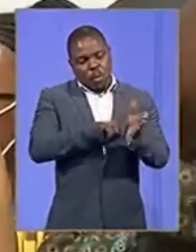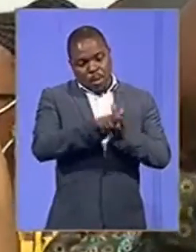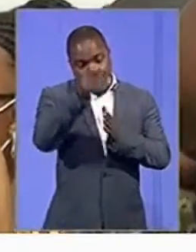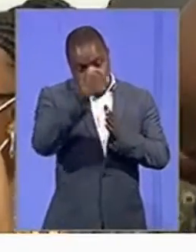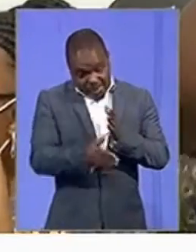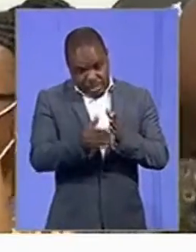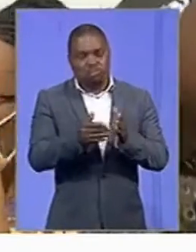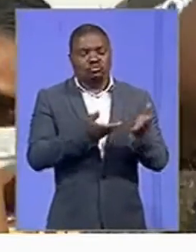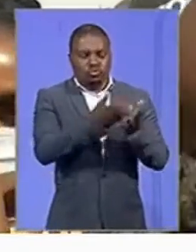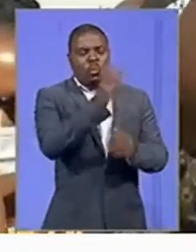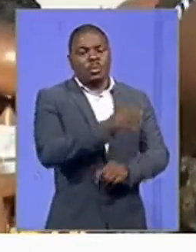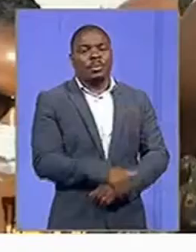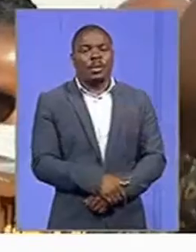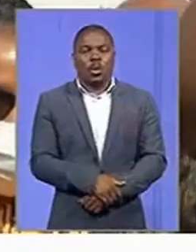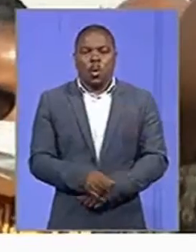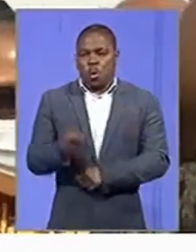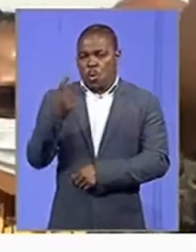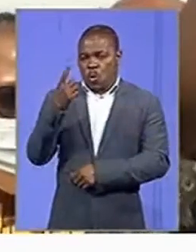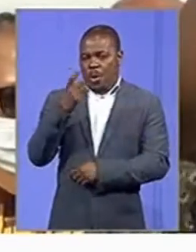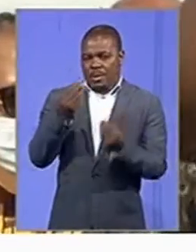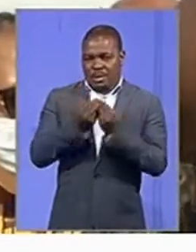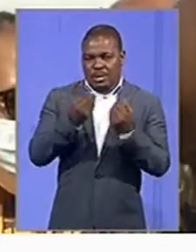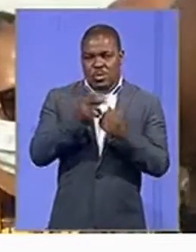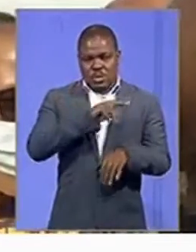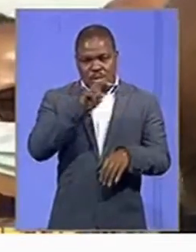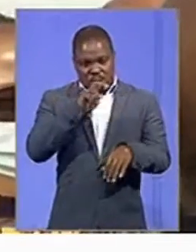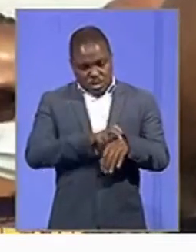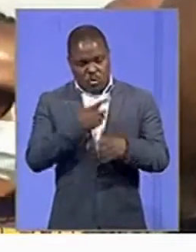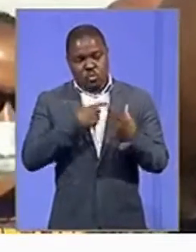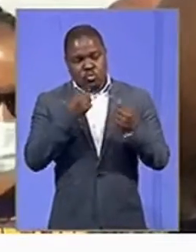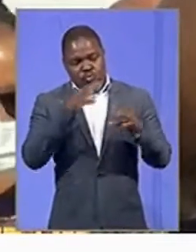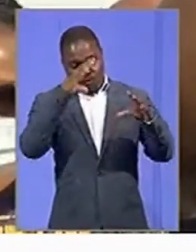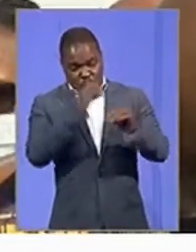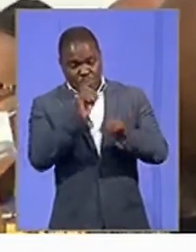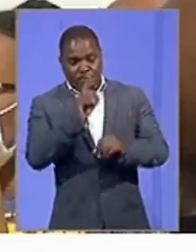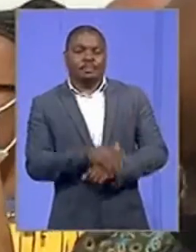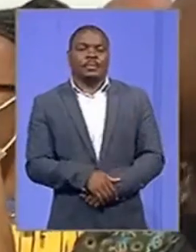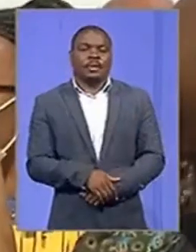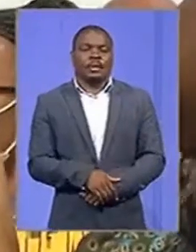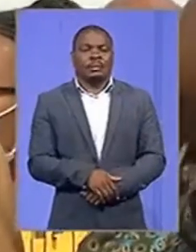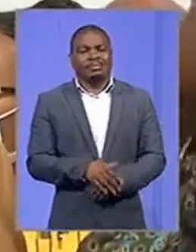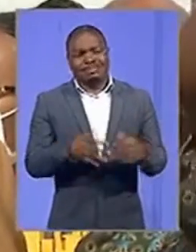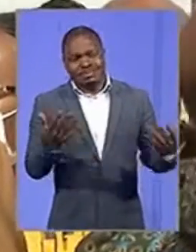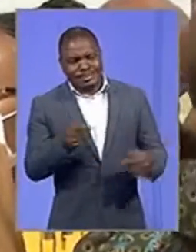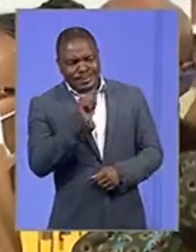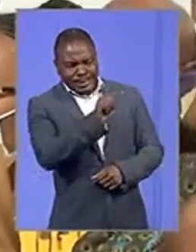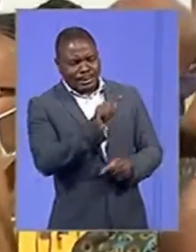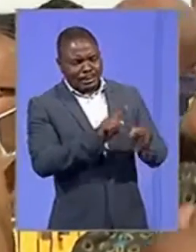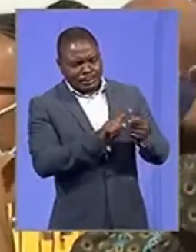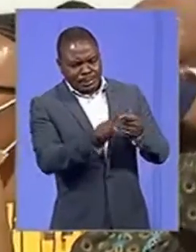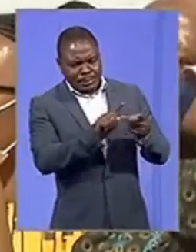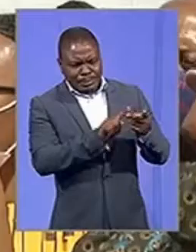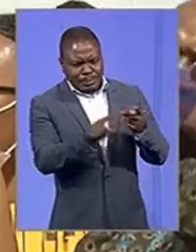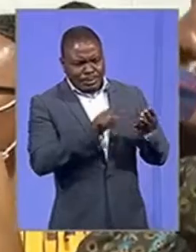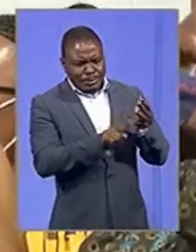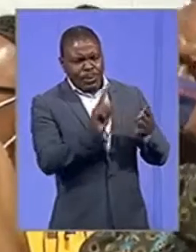things which we had to look into is the substance of what they were raising. The second point they